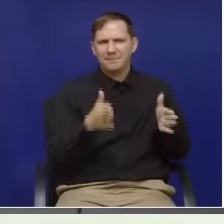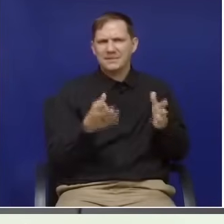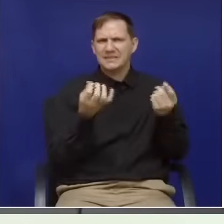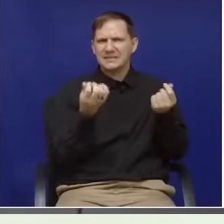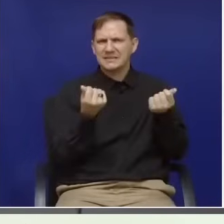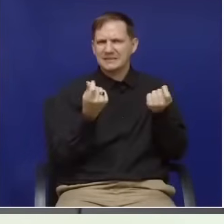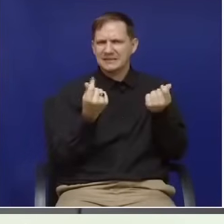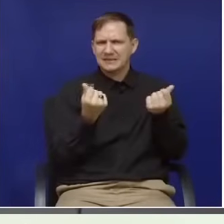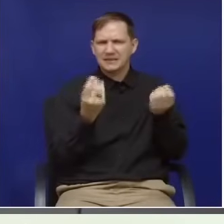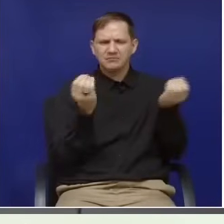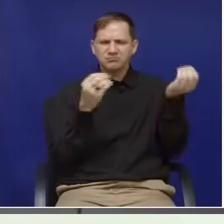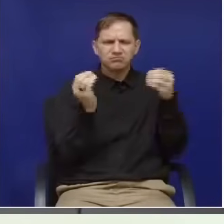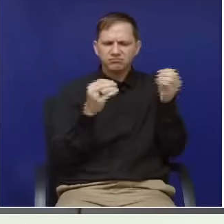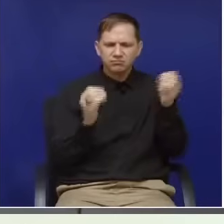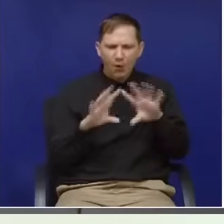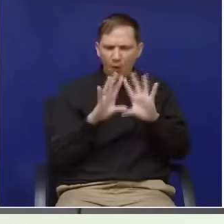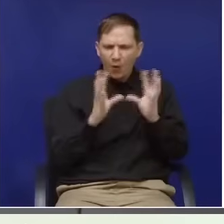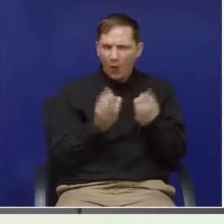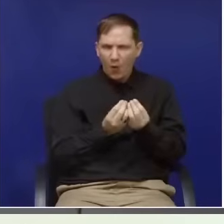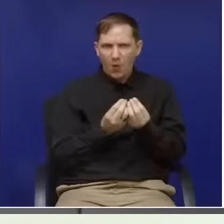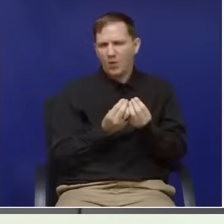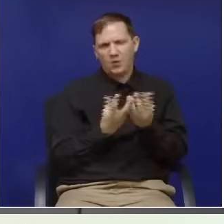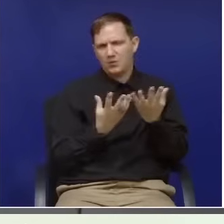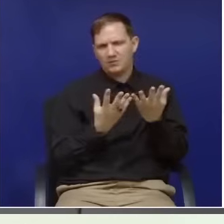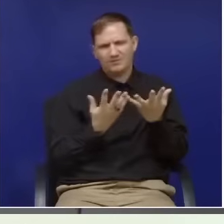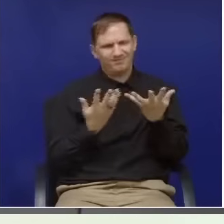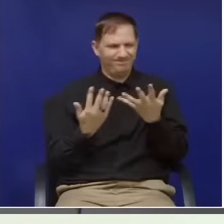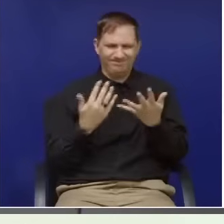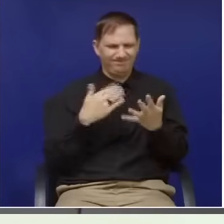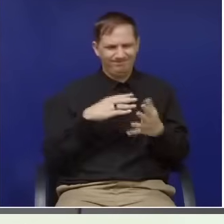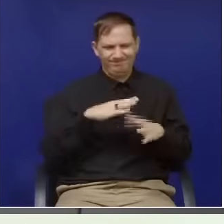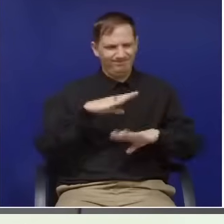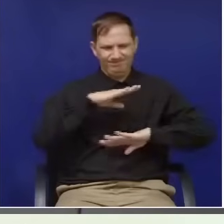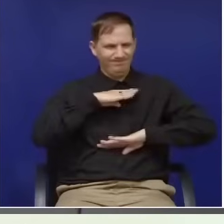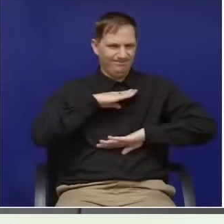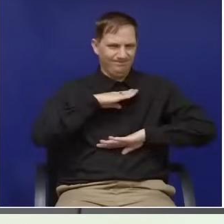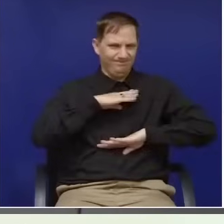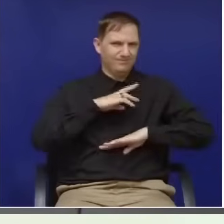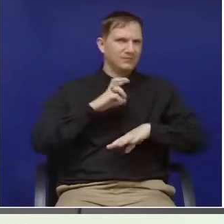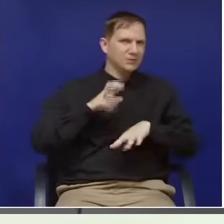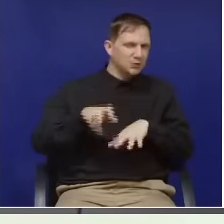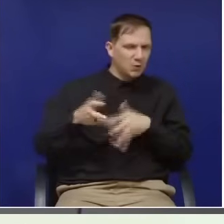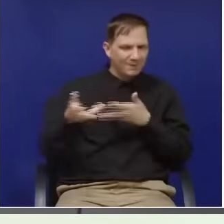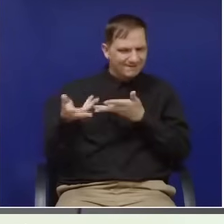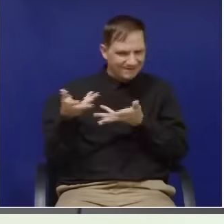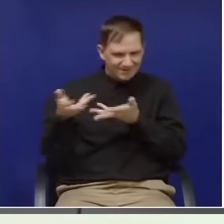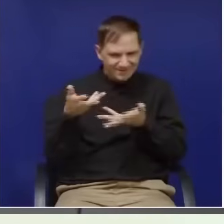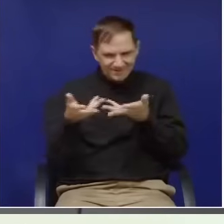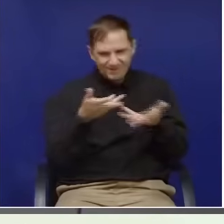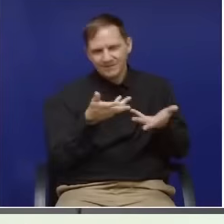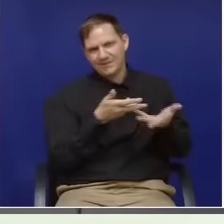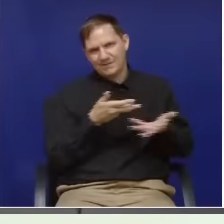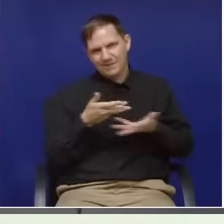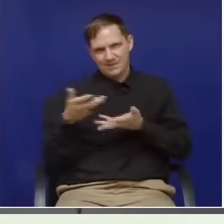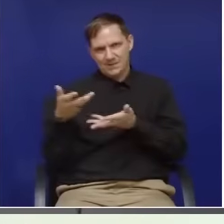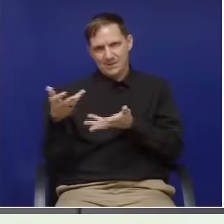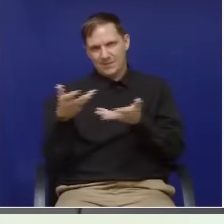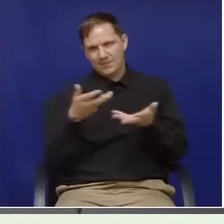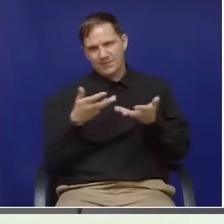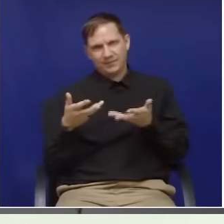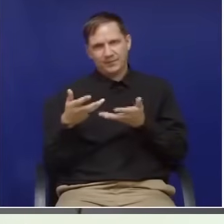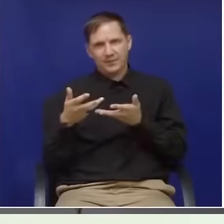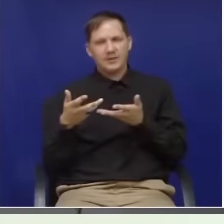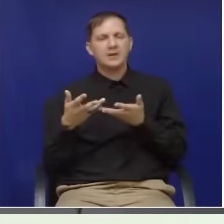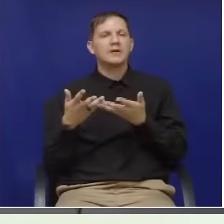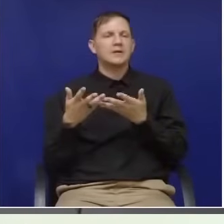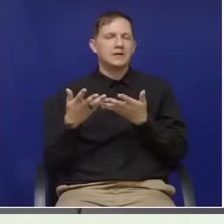The IRC published for comments a major review on the salaries, allowances, and benefits of all public office bearers, including that